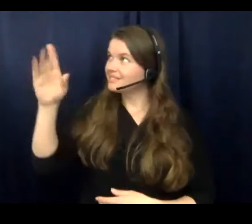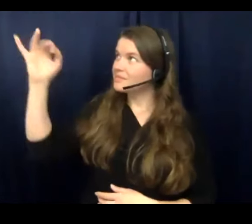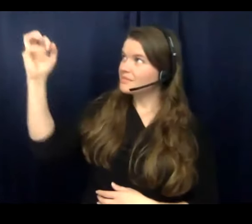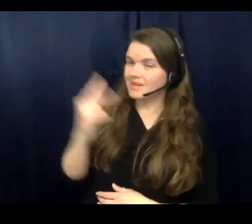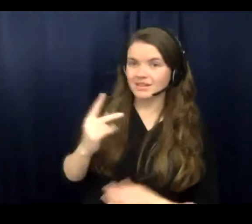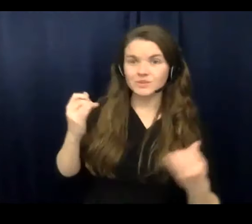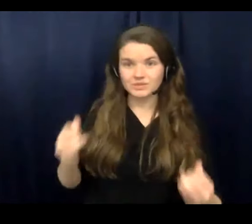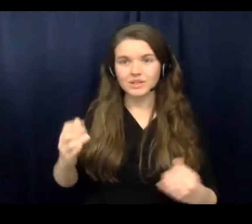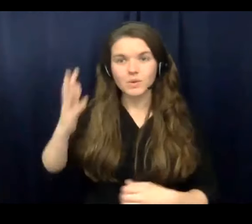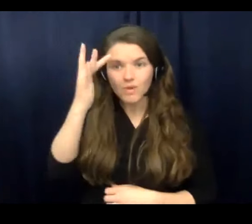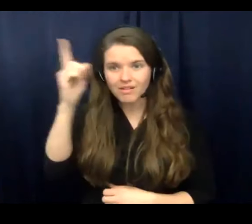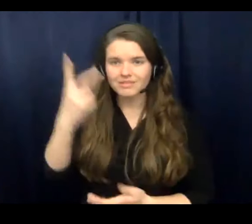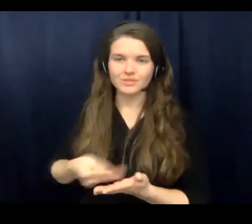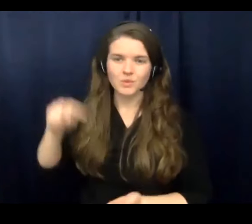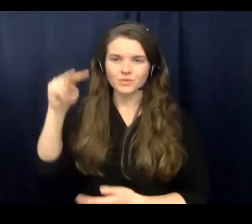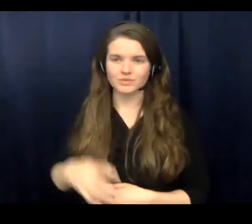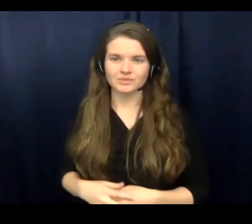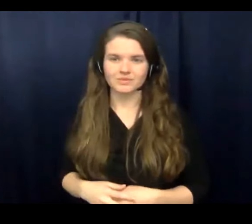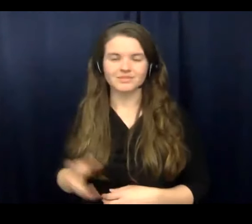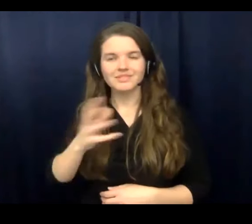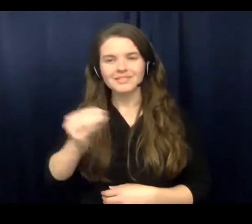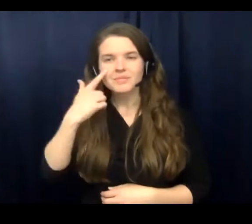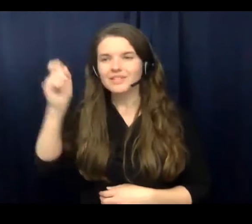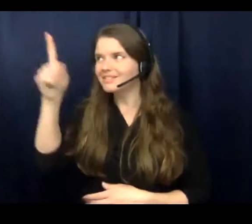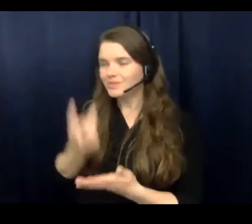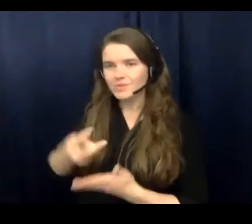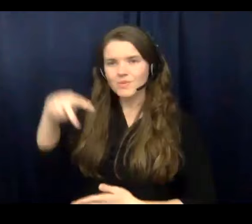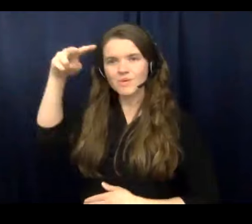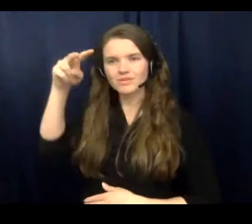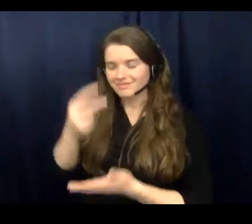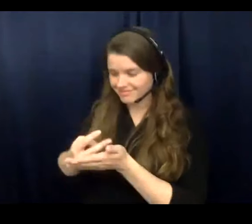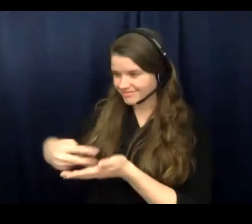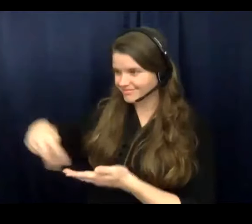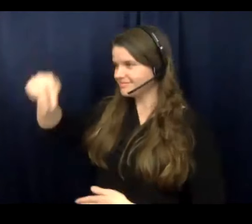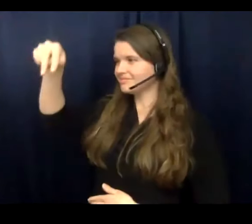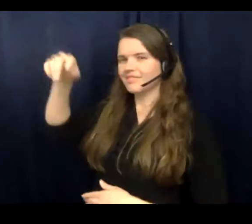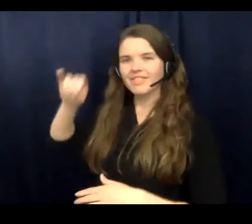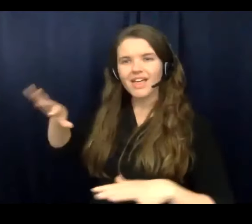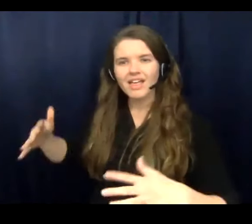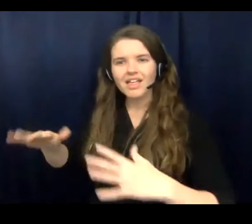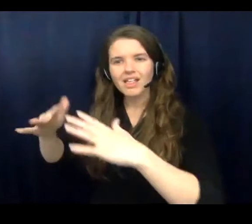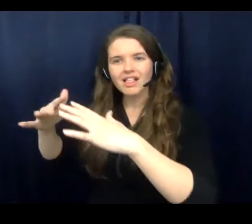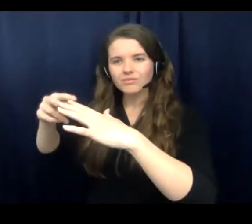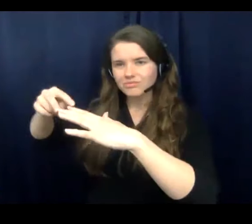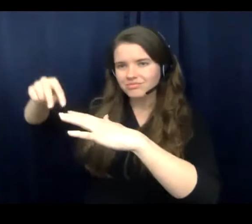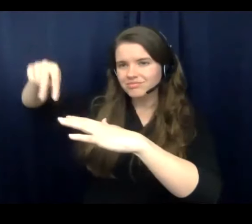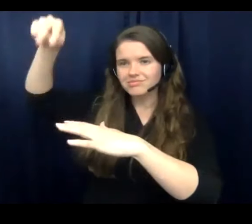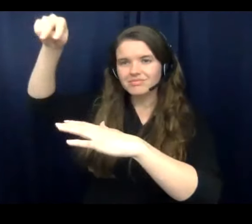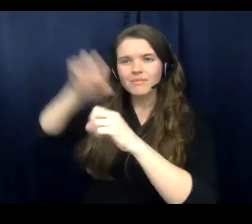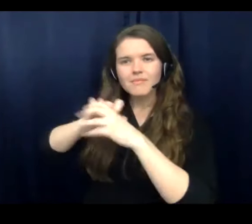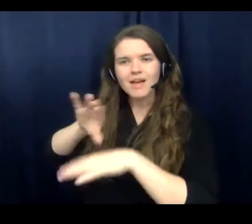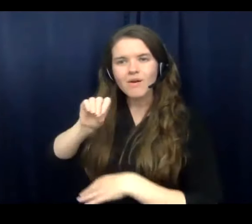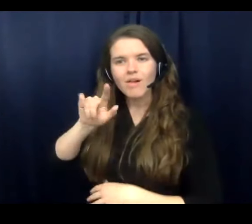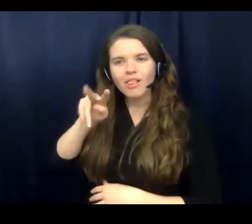because he rose. And because he rose in that ascension on that hill, the Mount of Olives, when he ascended up with